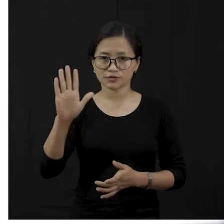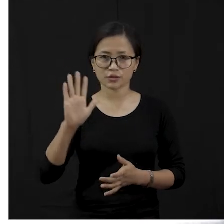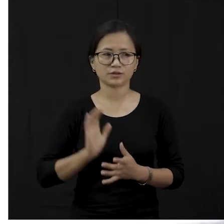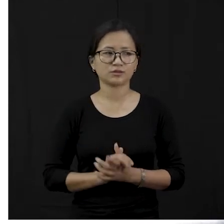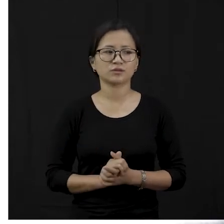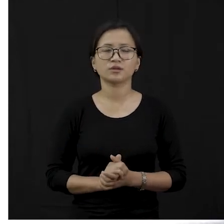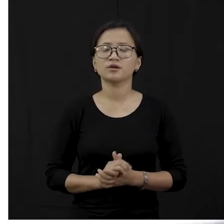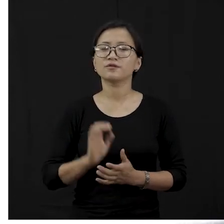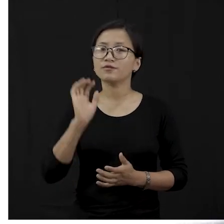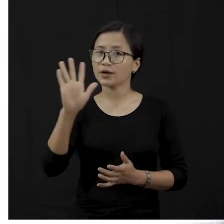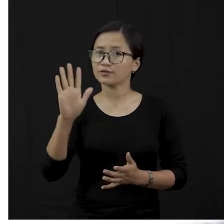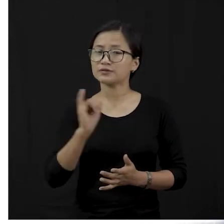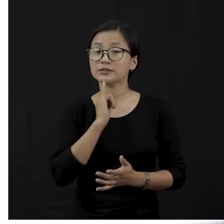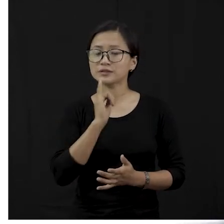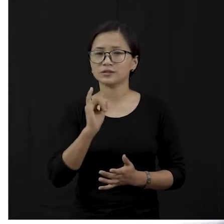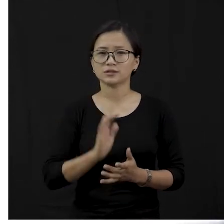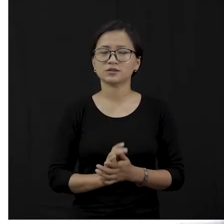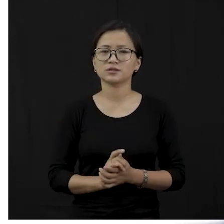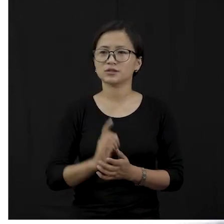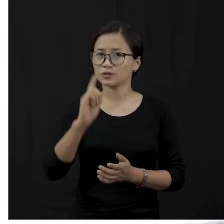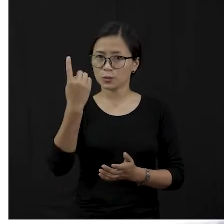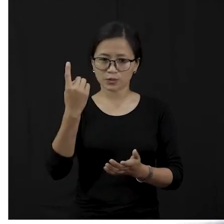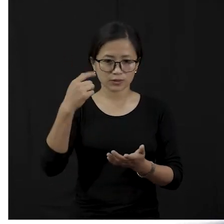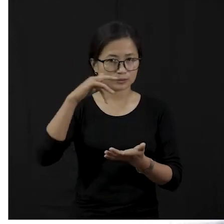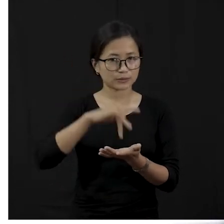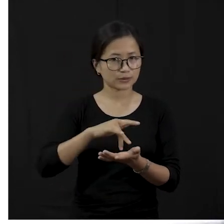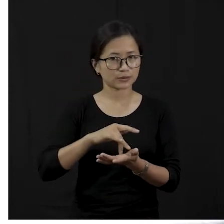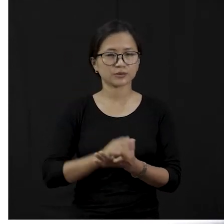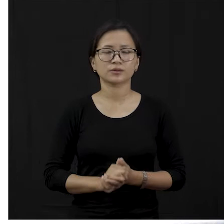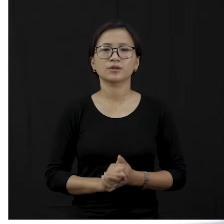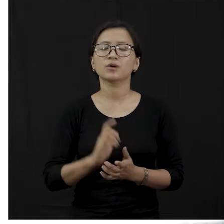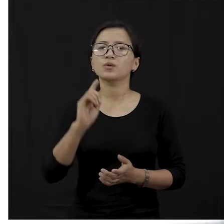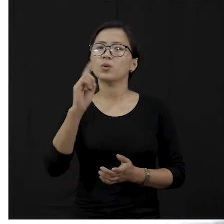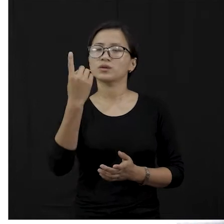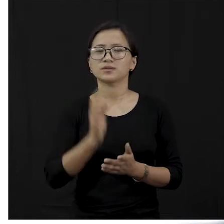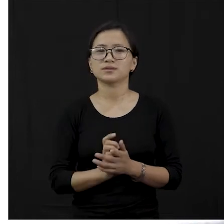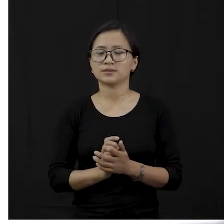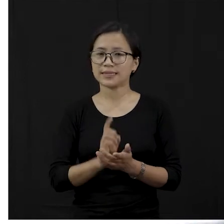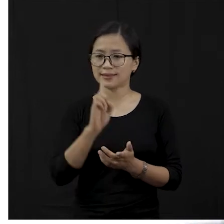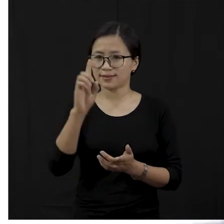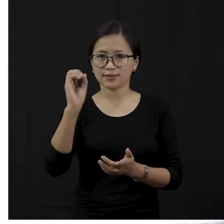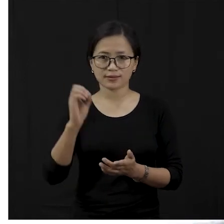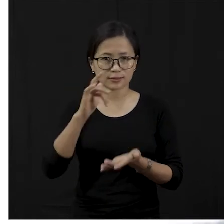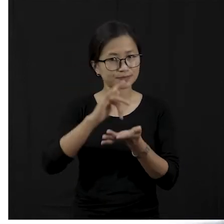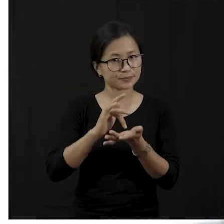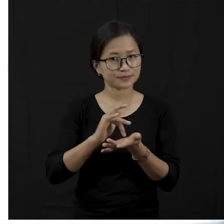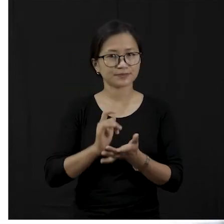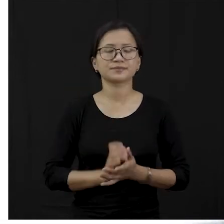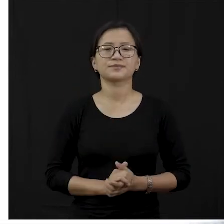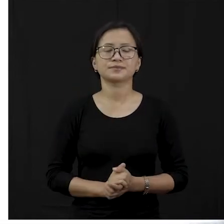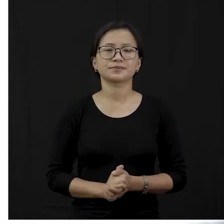also 5 is in ones place and 1 is in tens place. Then